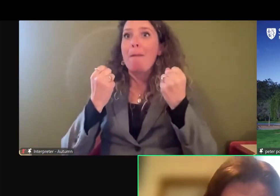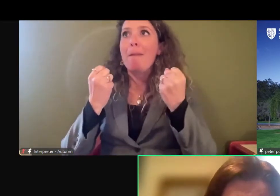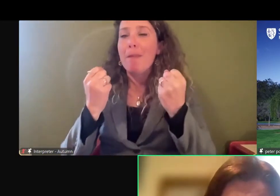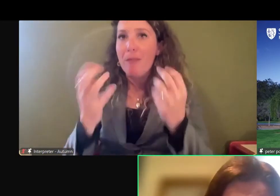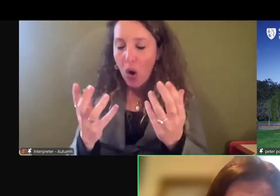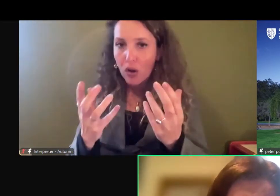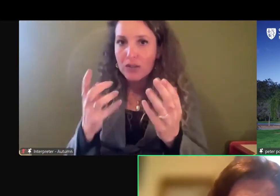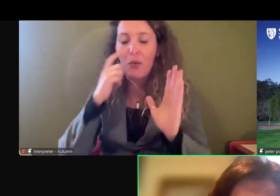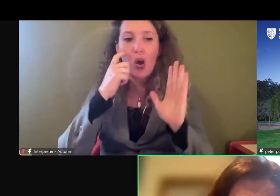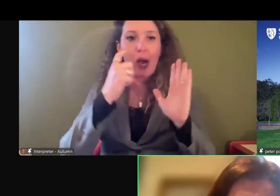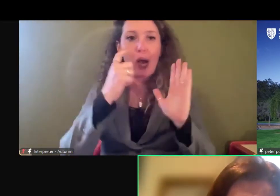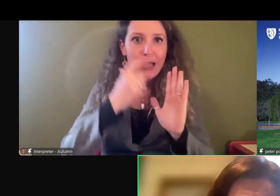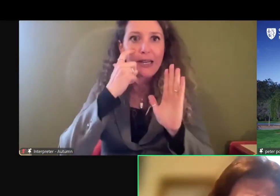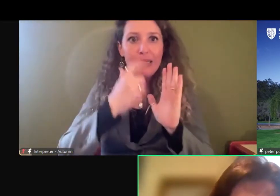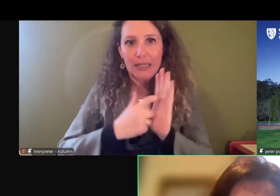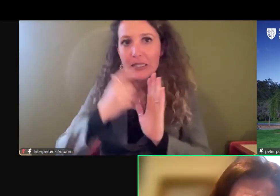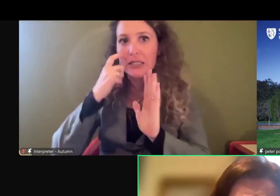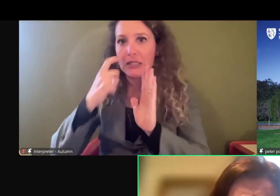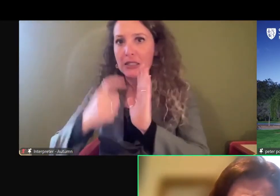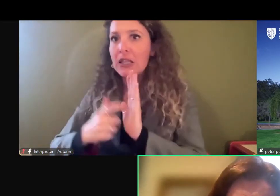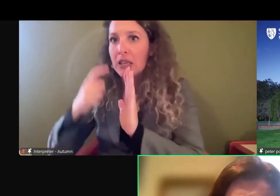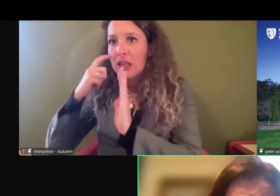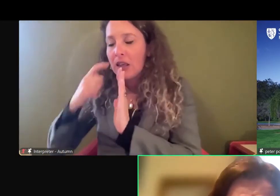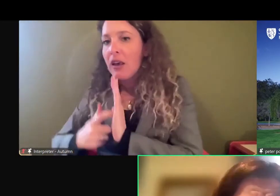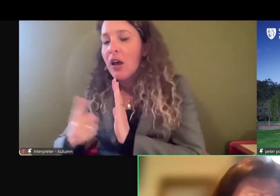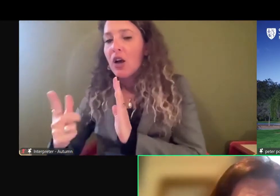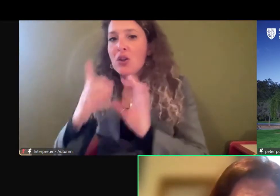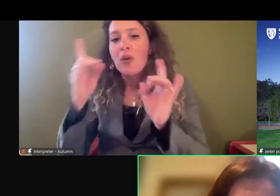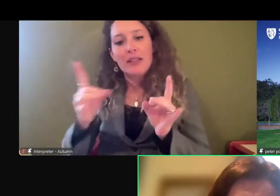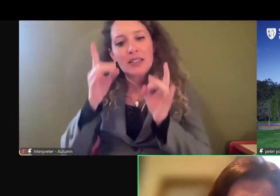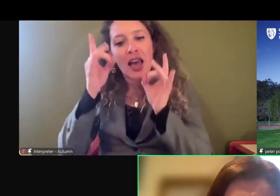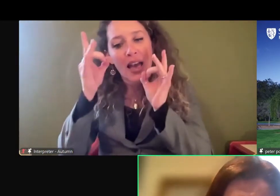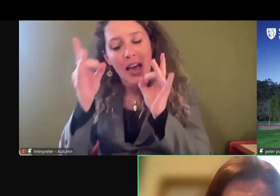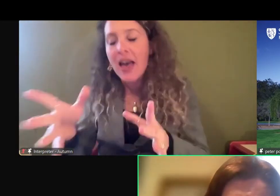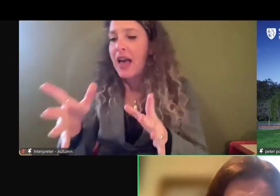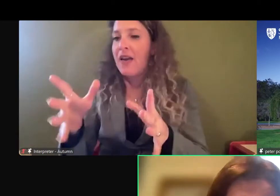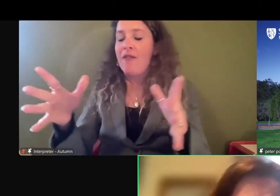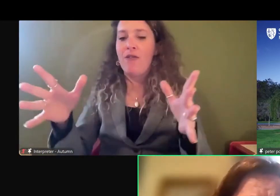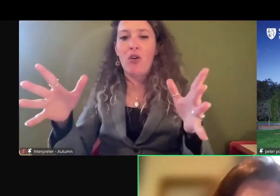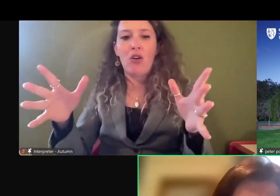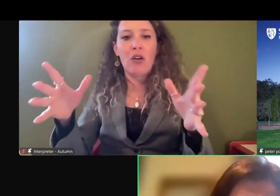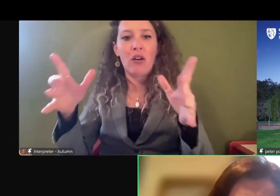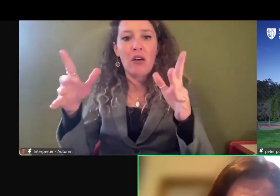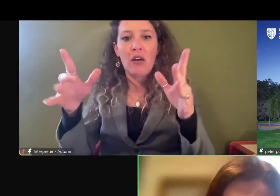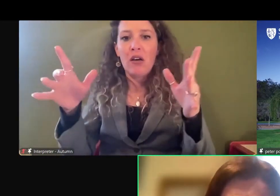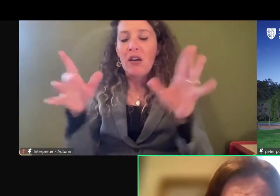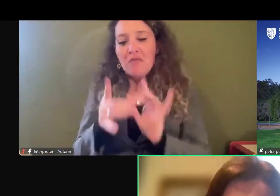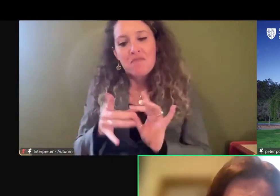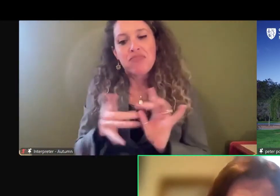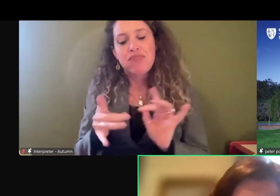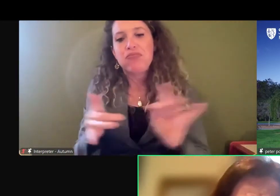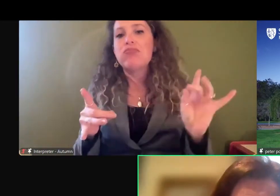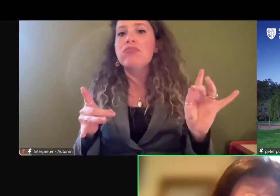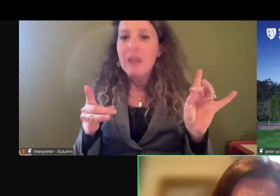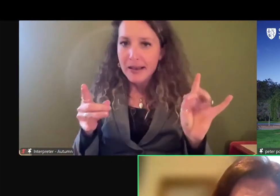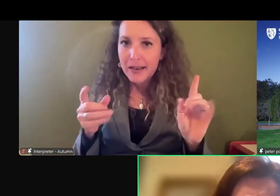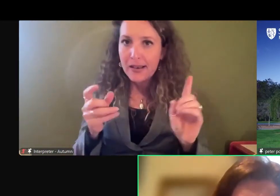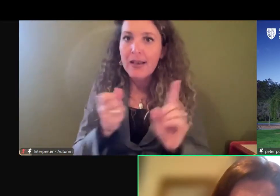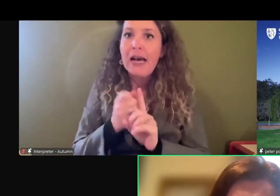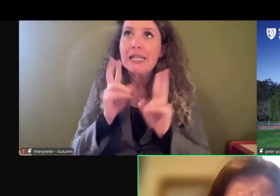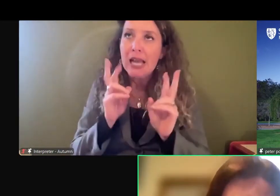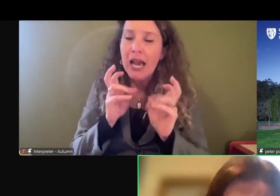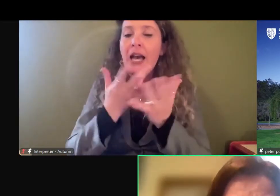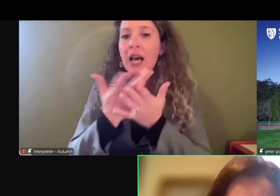these hateful attacks are really harmful to all of us, and including the